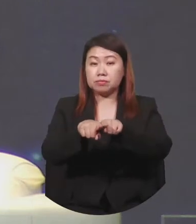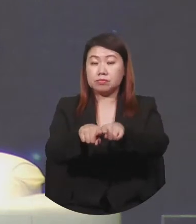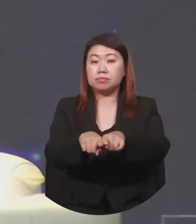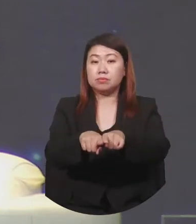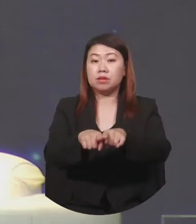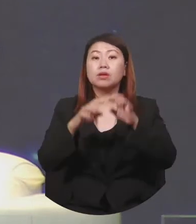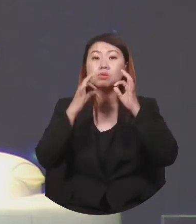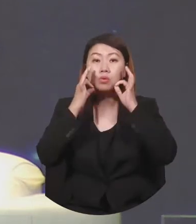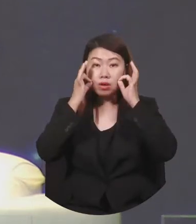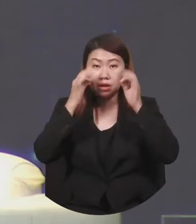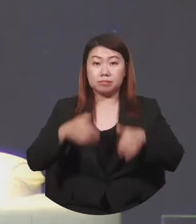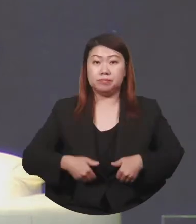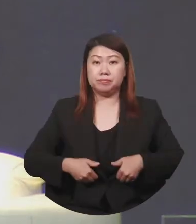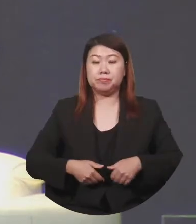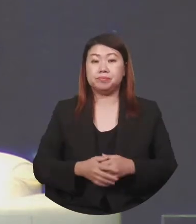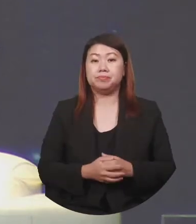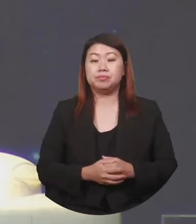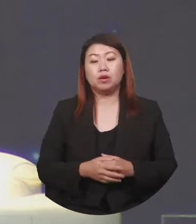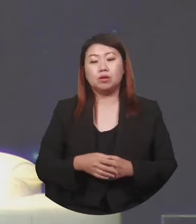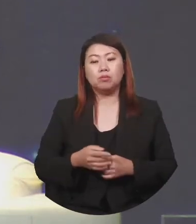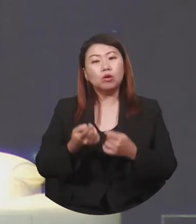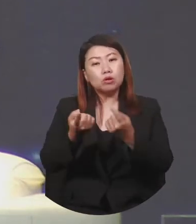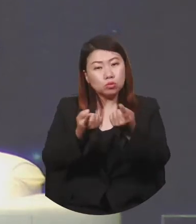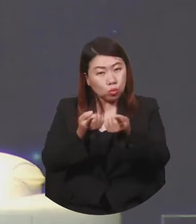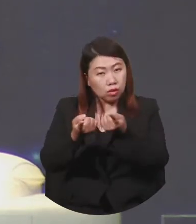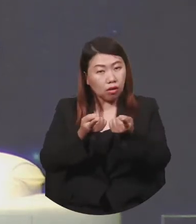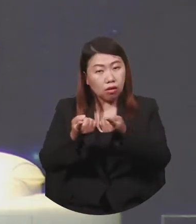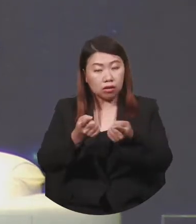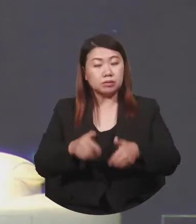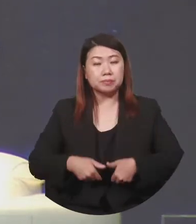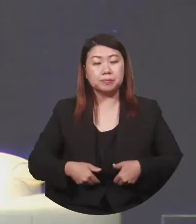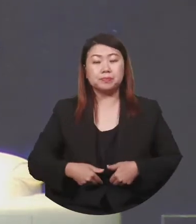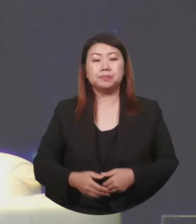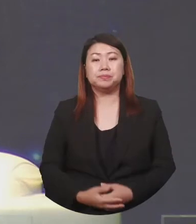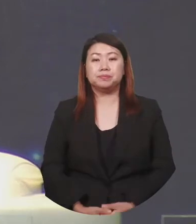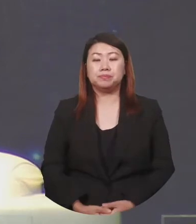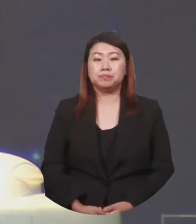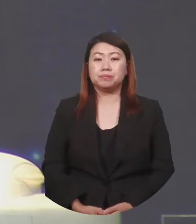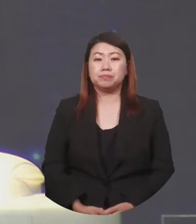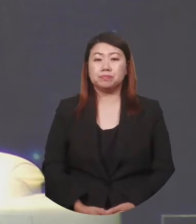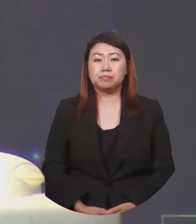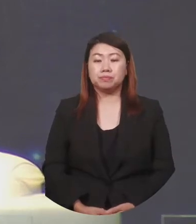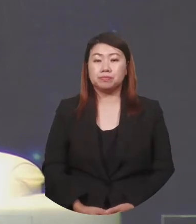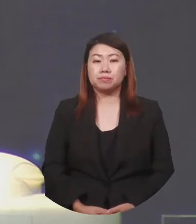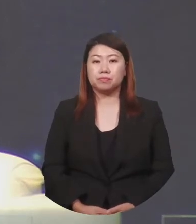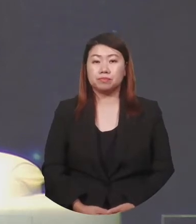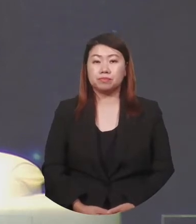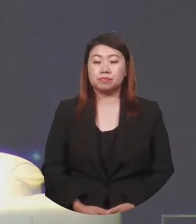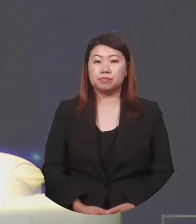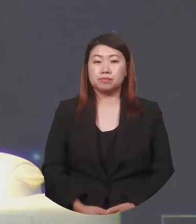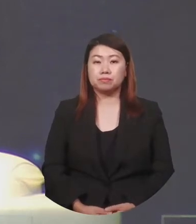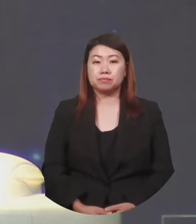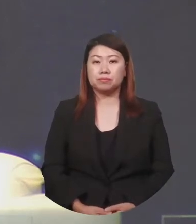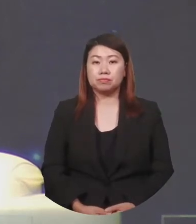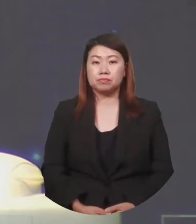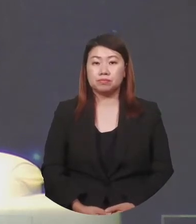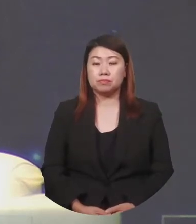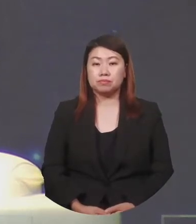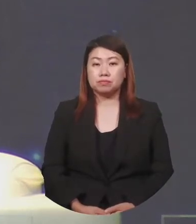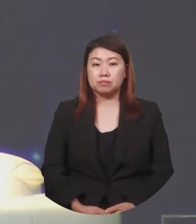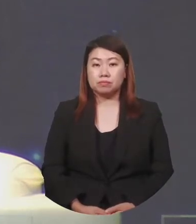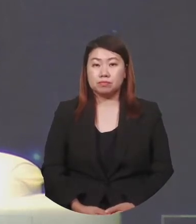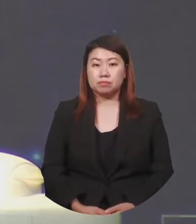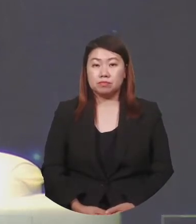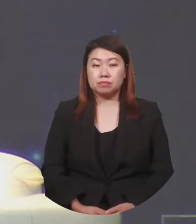the extent where all benefits of global cooperation are appropriated. Thus, some